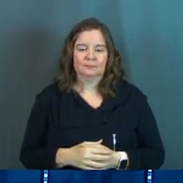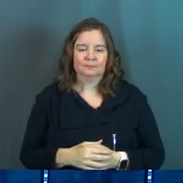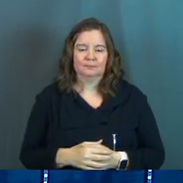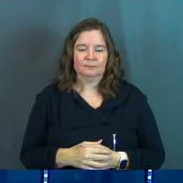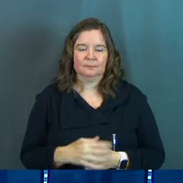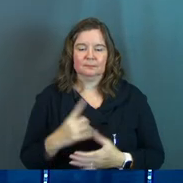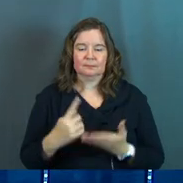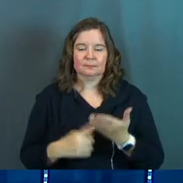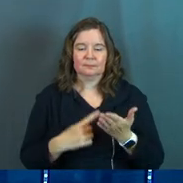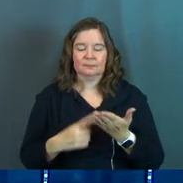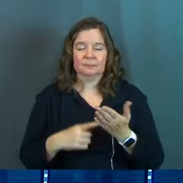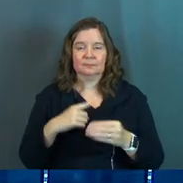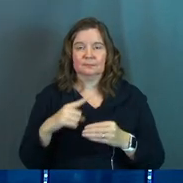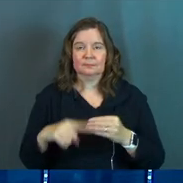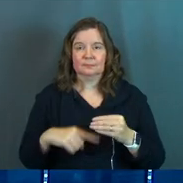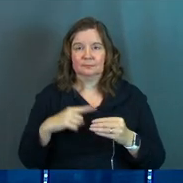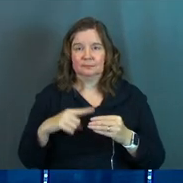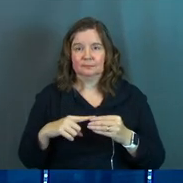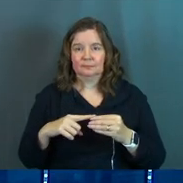And there's something about